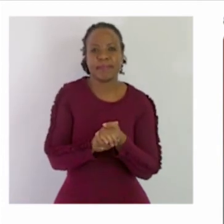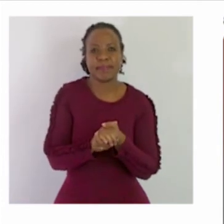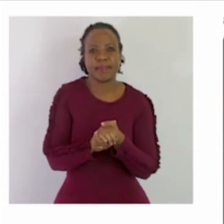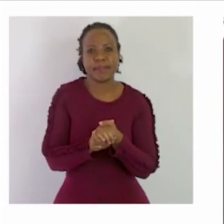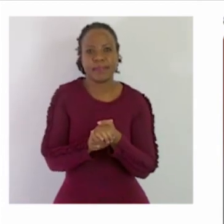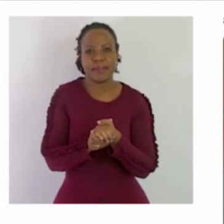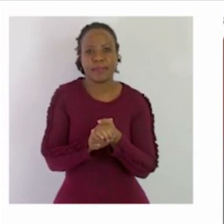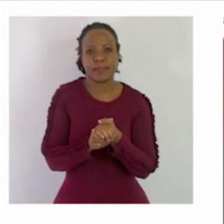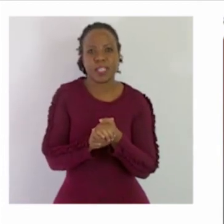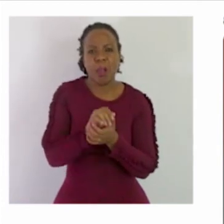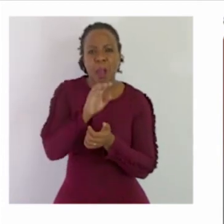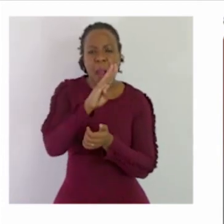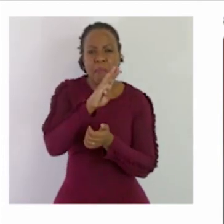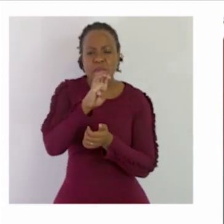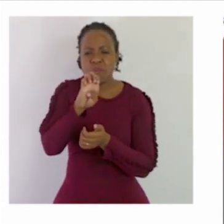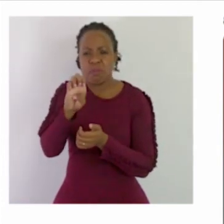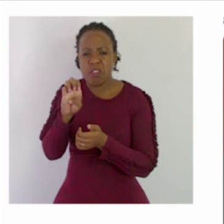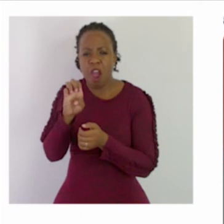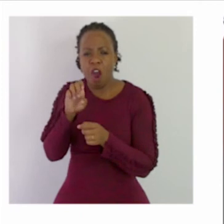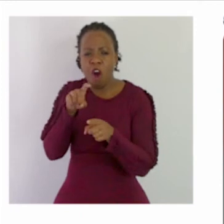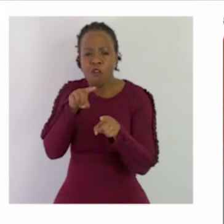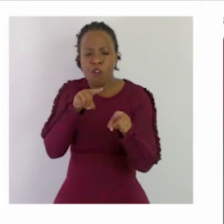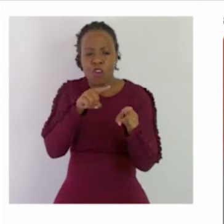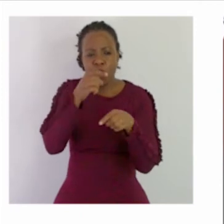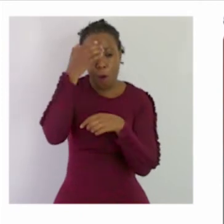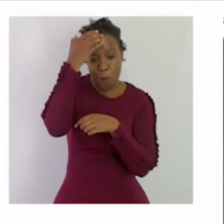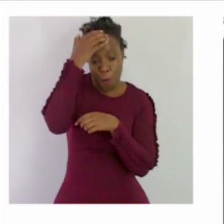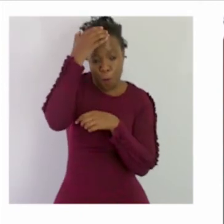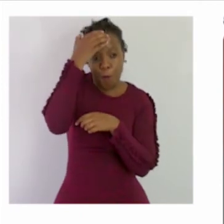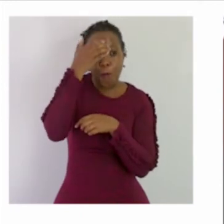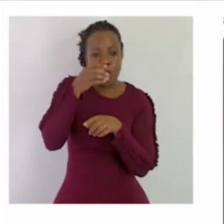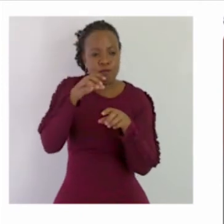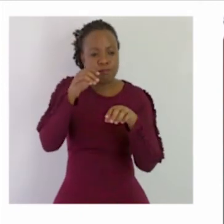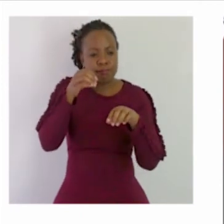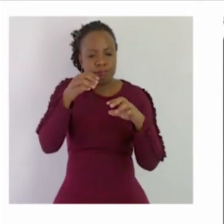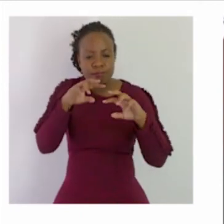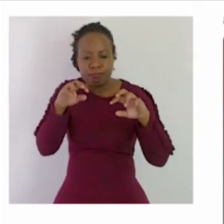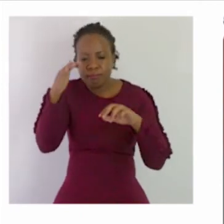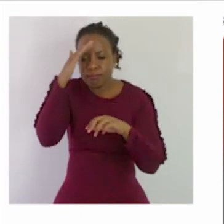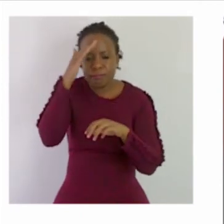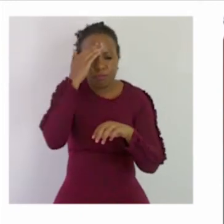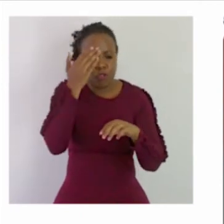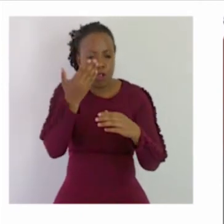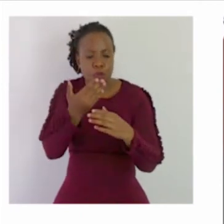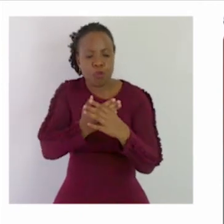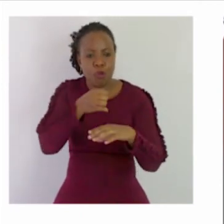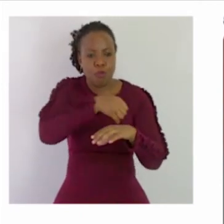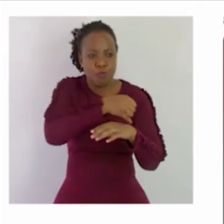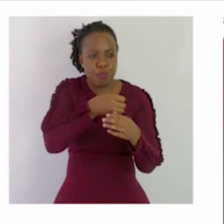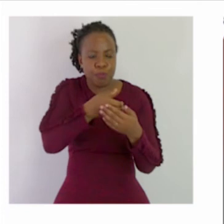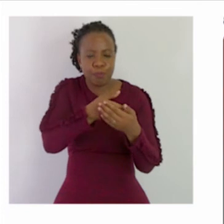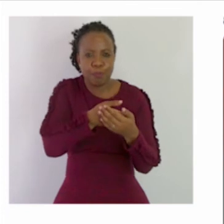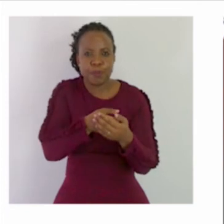large swarm of bees followed the queen bee in search of a new place to nest.